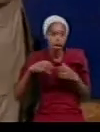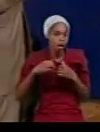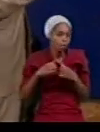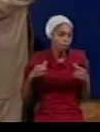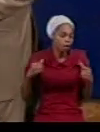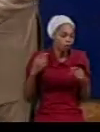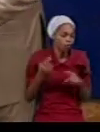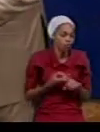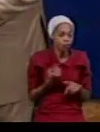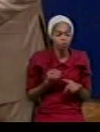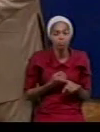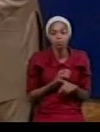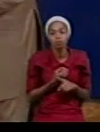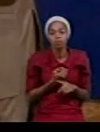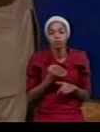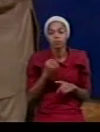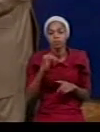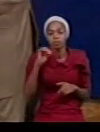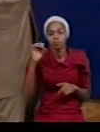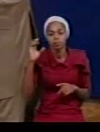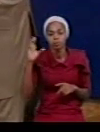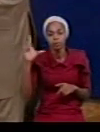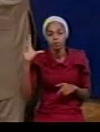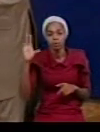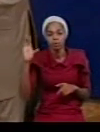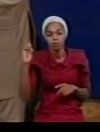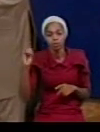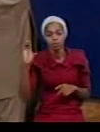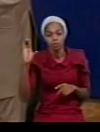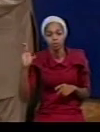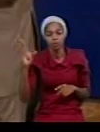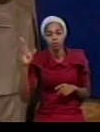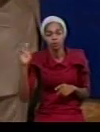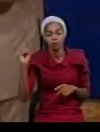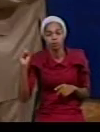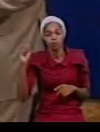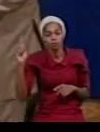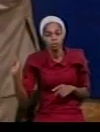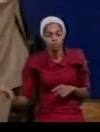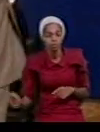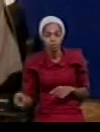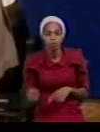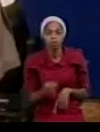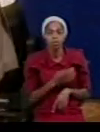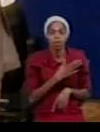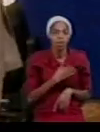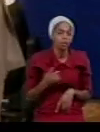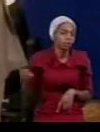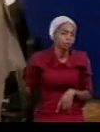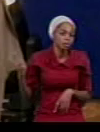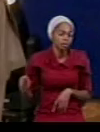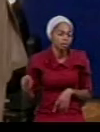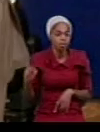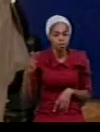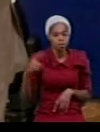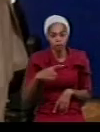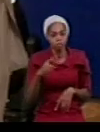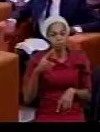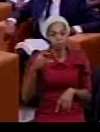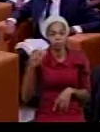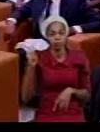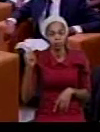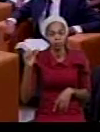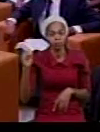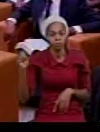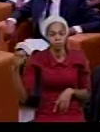the beetle, which you know as cricket today, and the grasshopper. Like we said earlier, these instructions